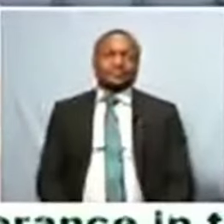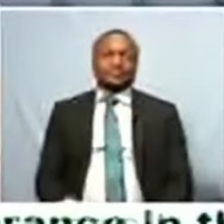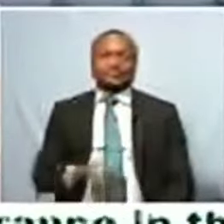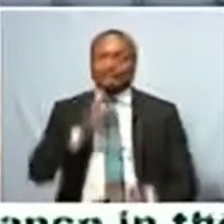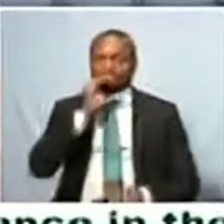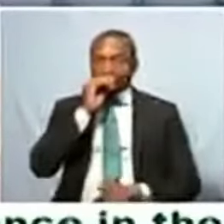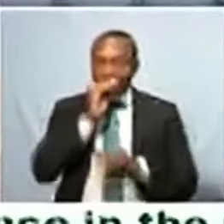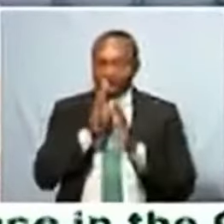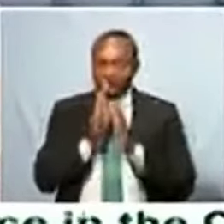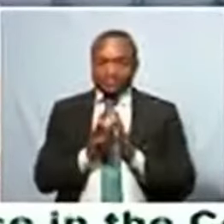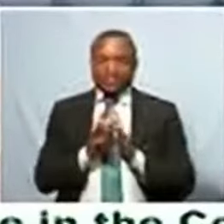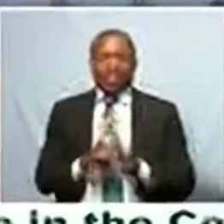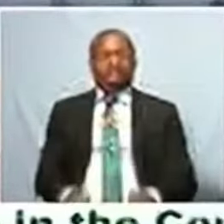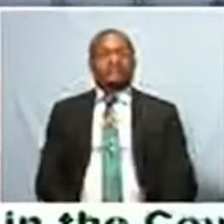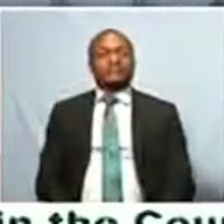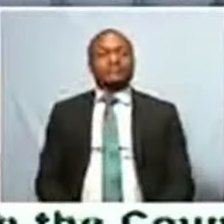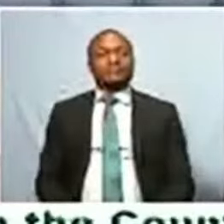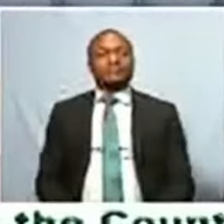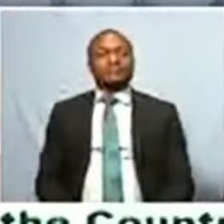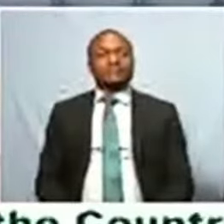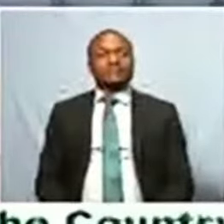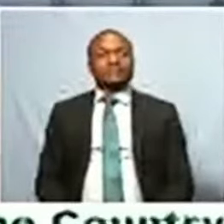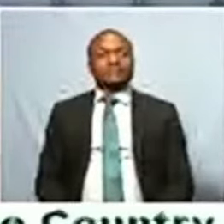Madam Speaker,